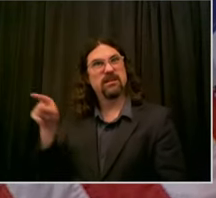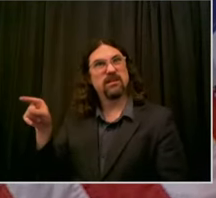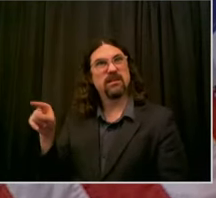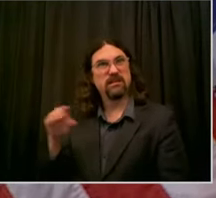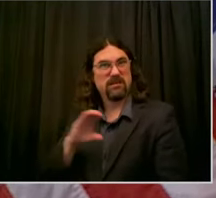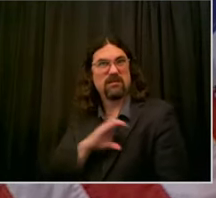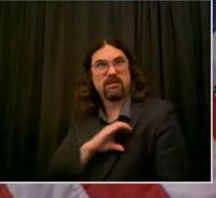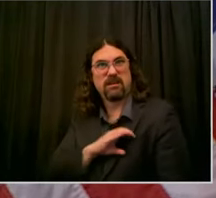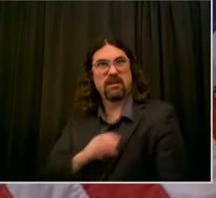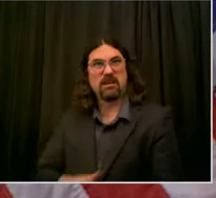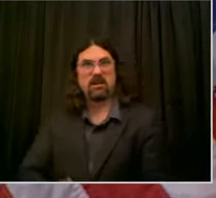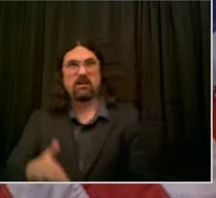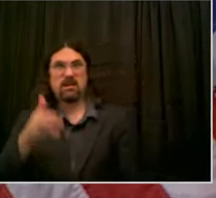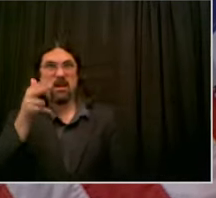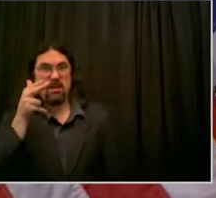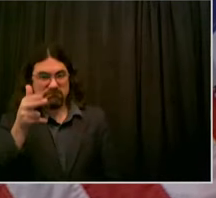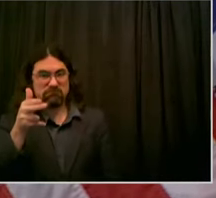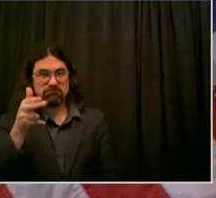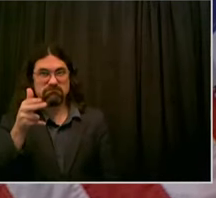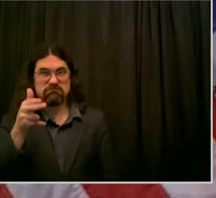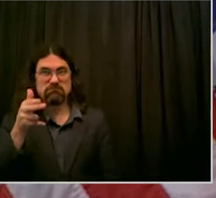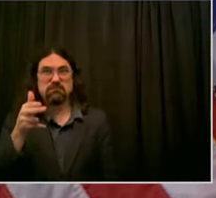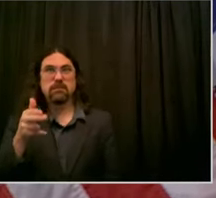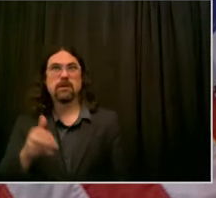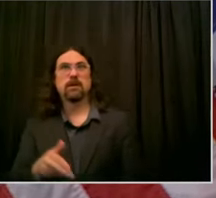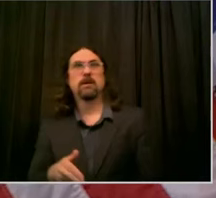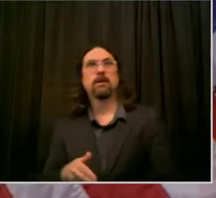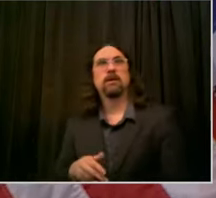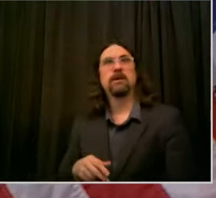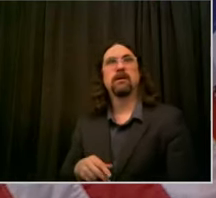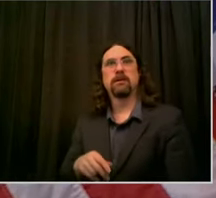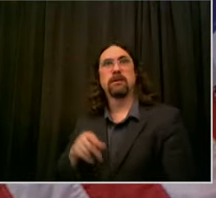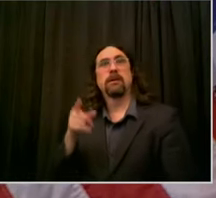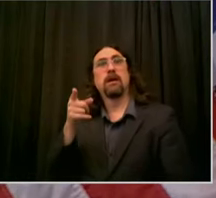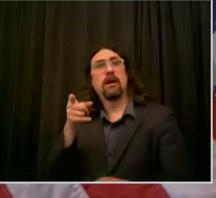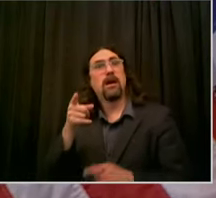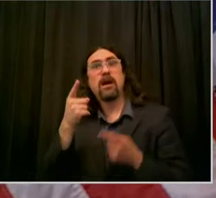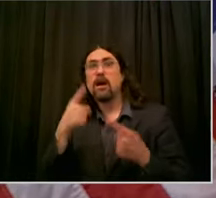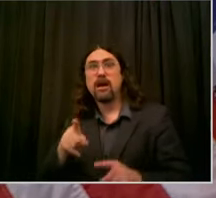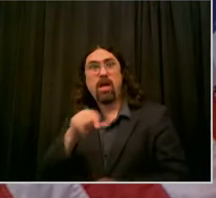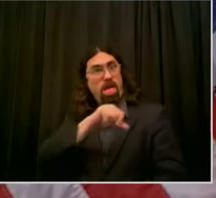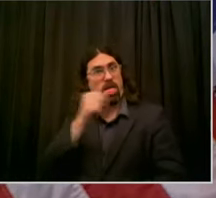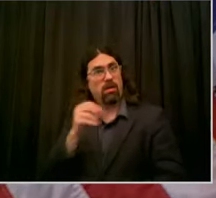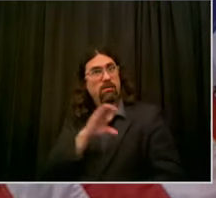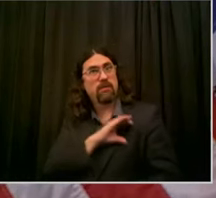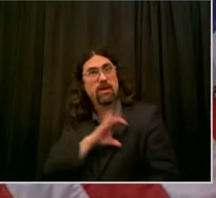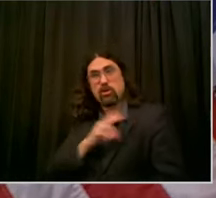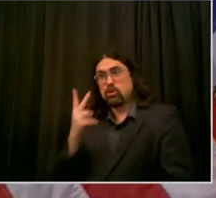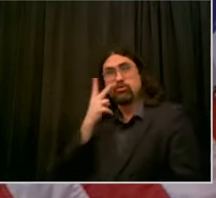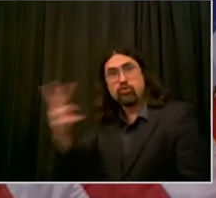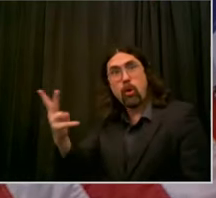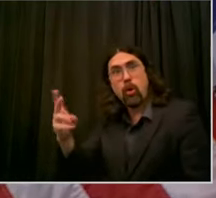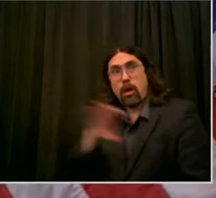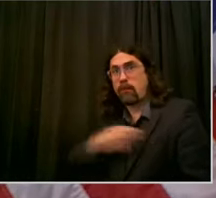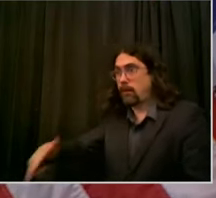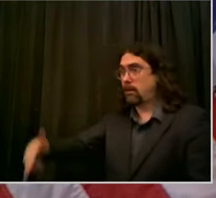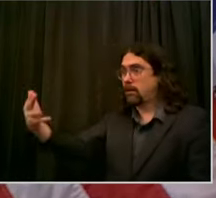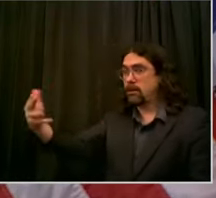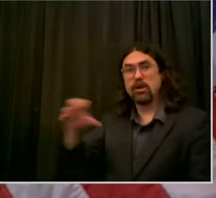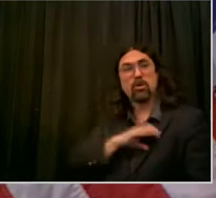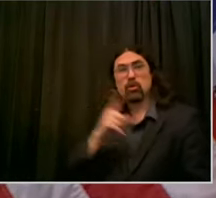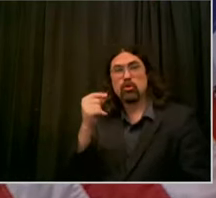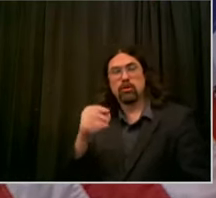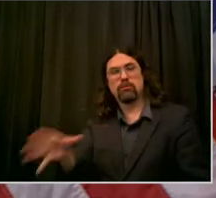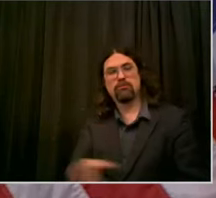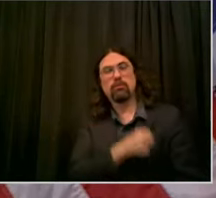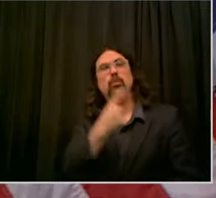was very troubling. In the middle of a crisis like this, the last thing you want to see is a gun being pointed at protesters. But